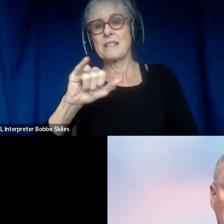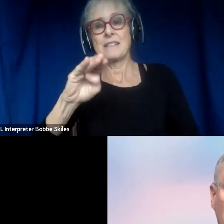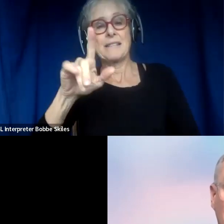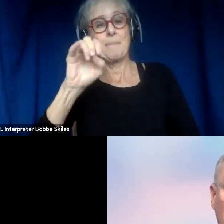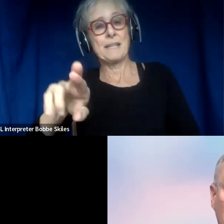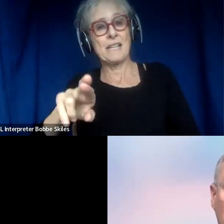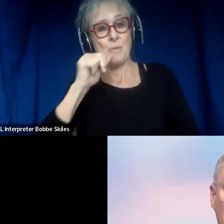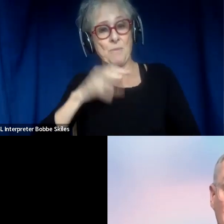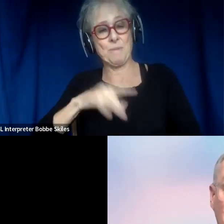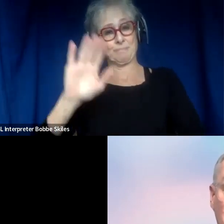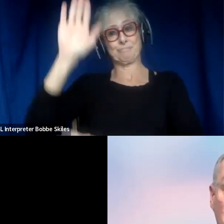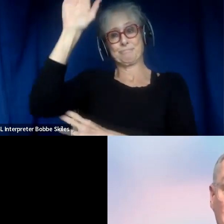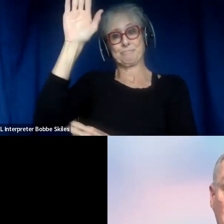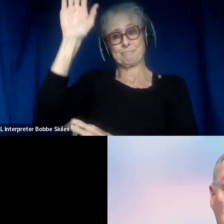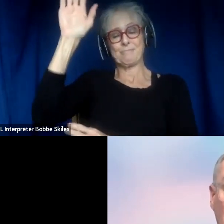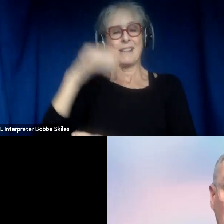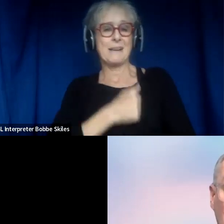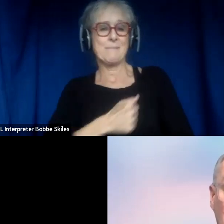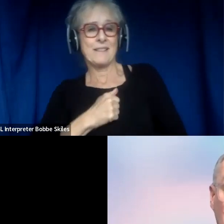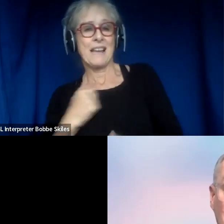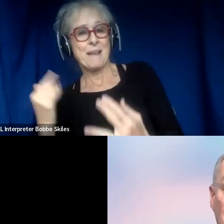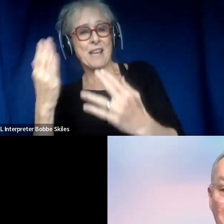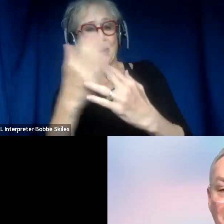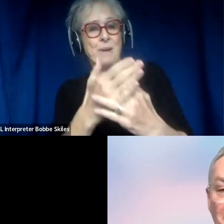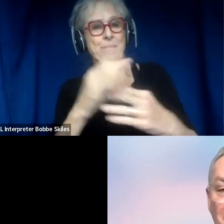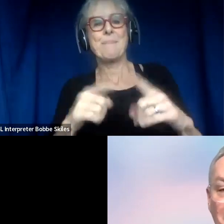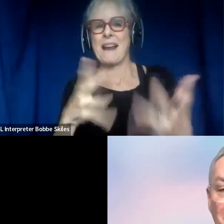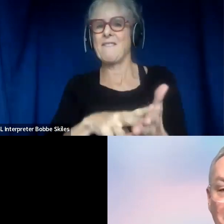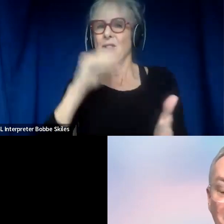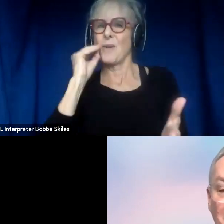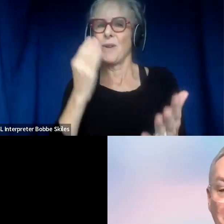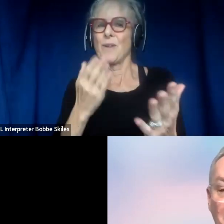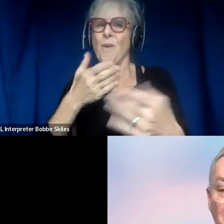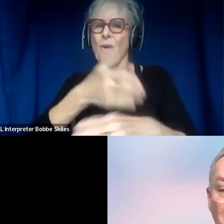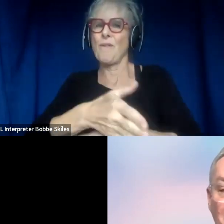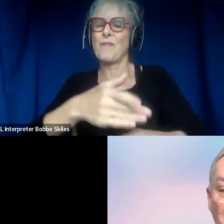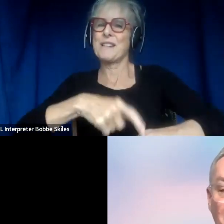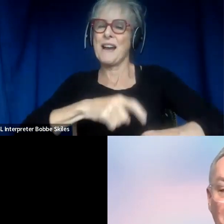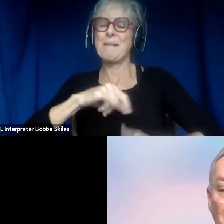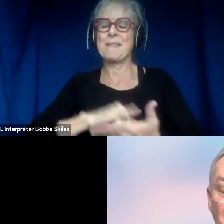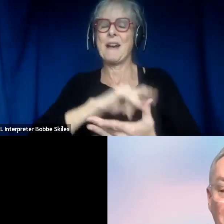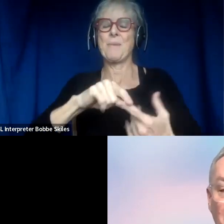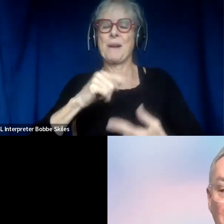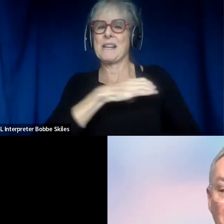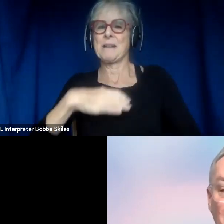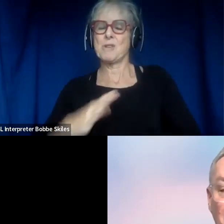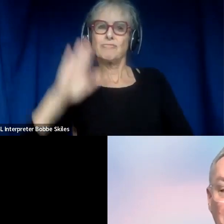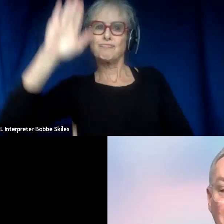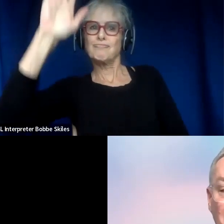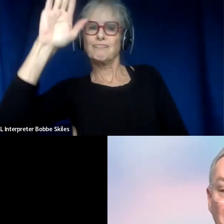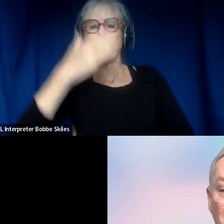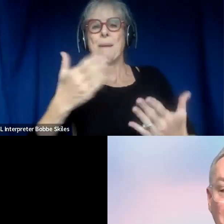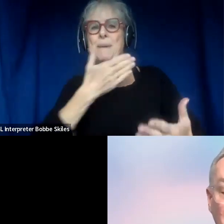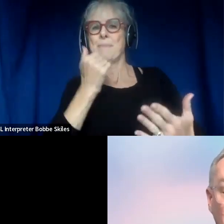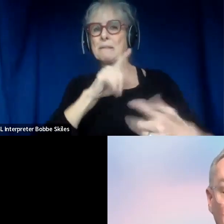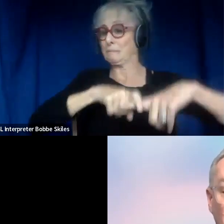raised her hand. And I apologize for interrupting you, but I've learned over time that when my commissioners raise their hands, it's probably best to give them